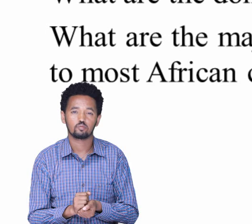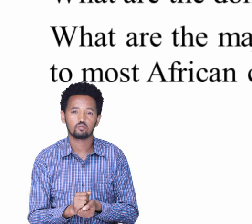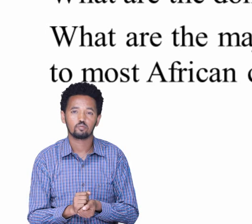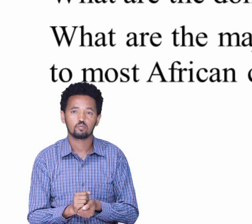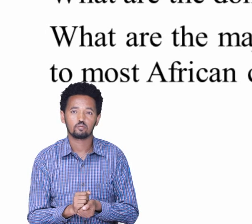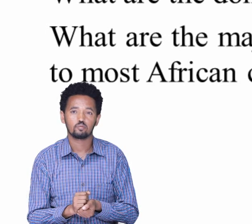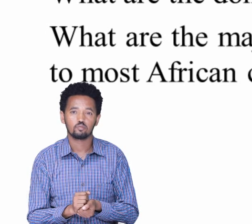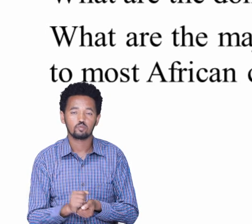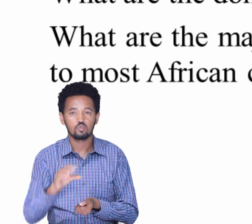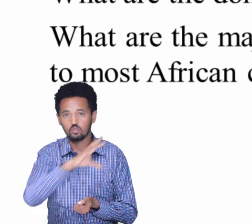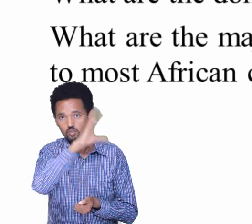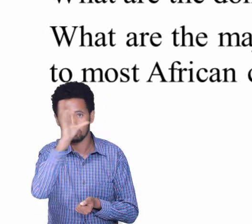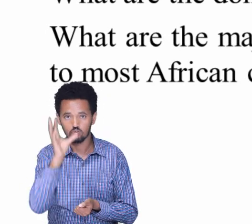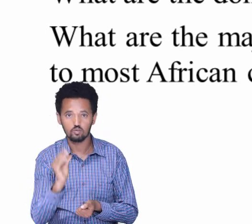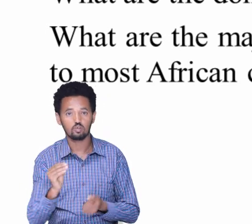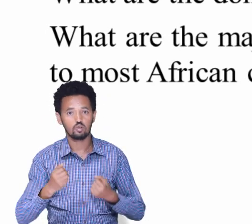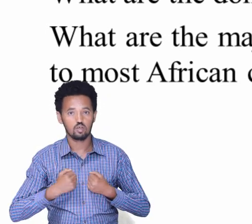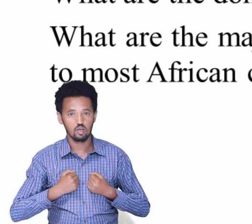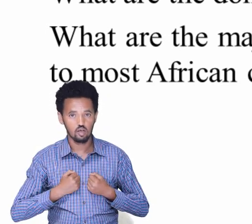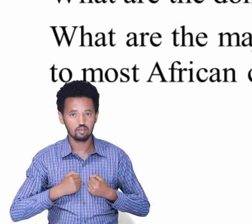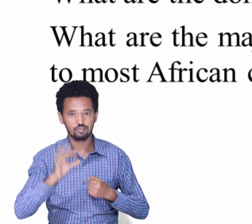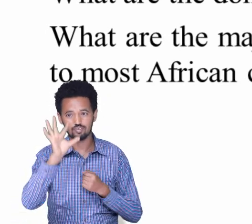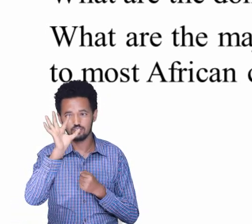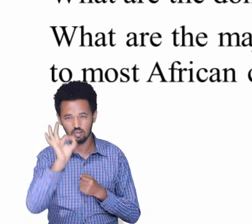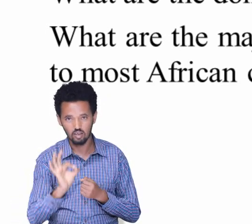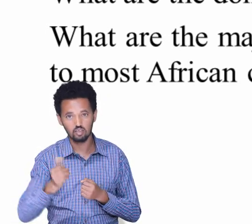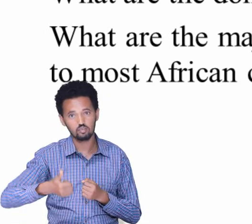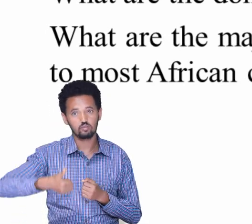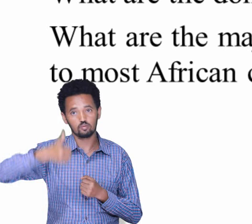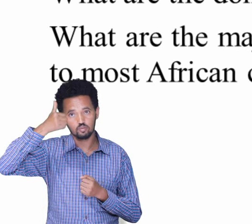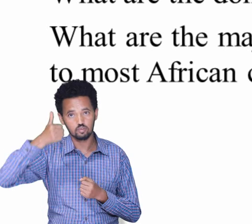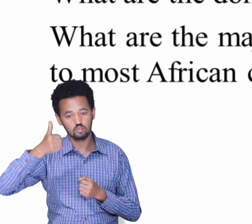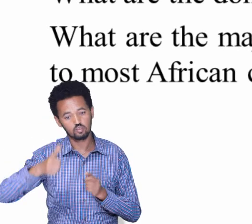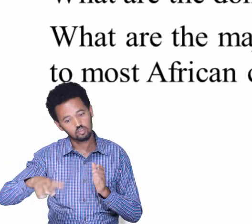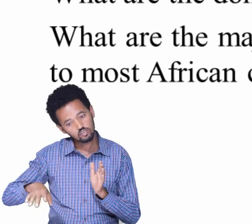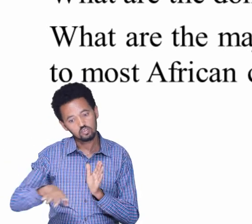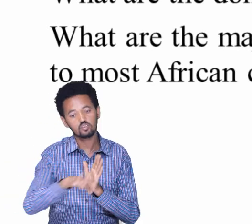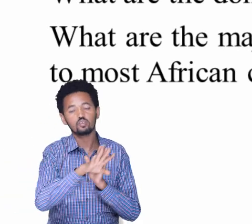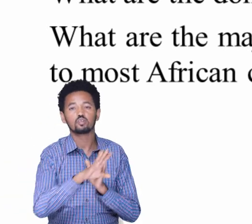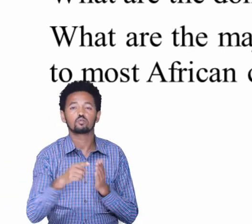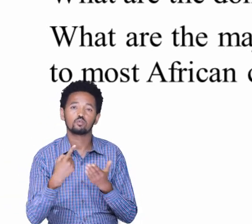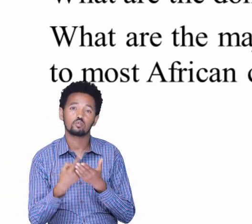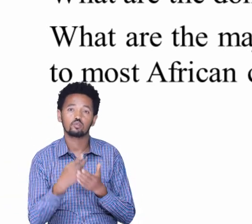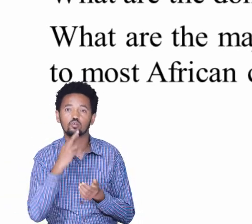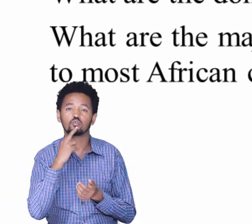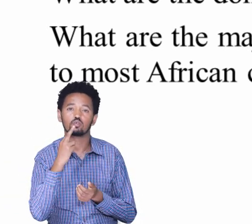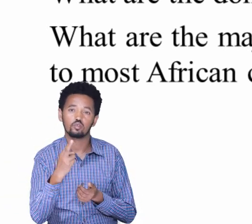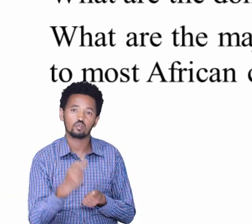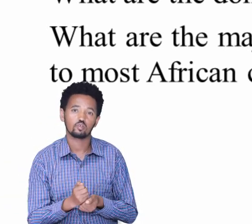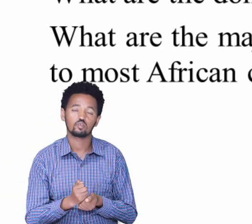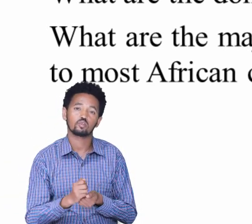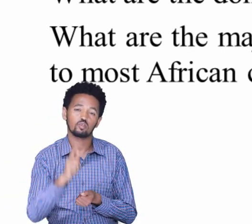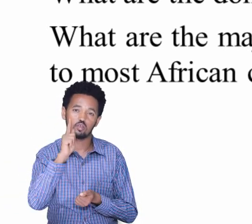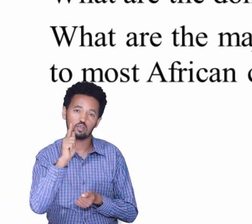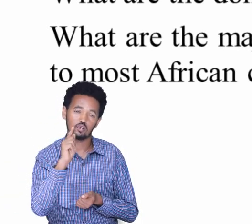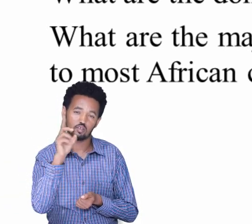Question 1, which area of Africa gets maximum rainfall in the month of January and which in